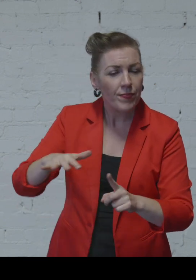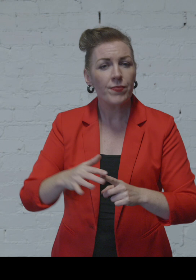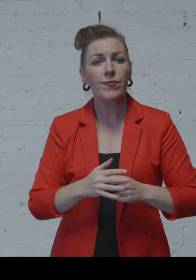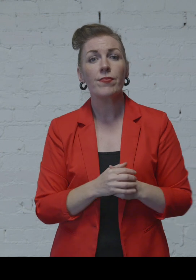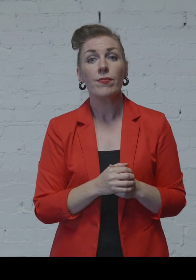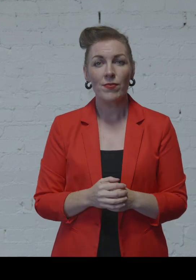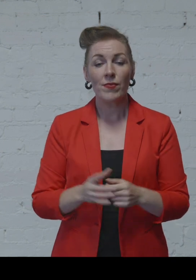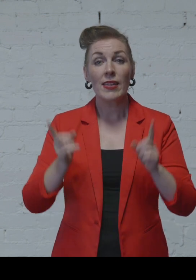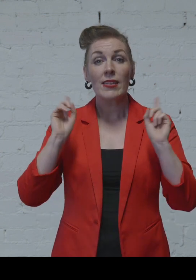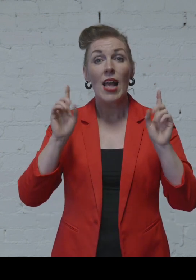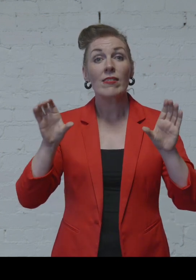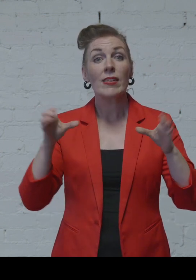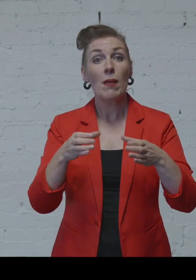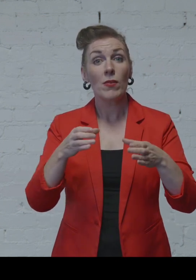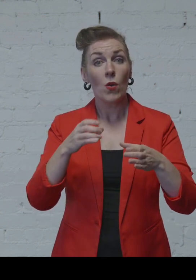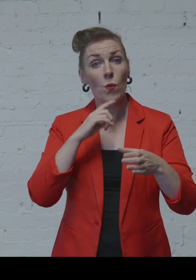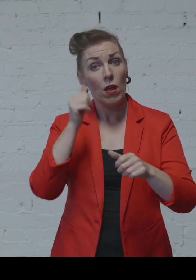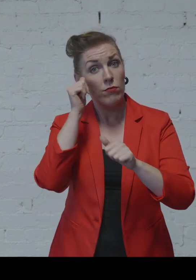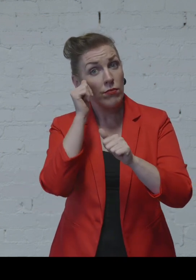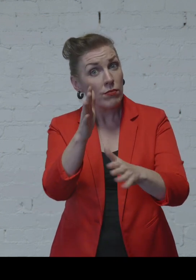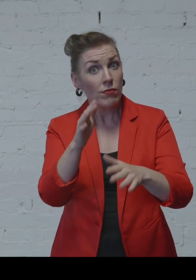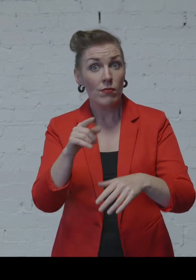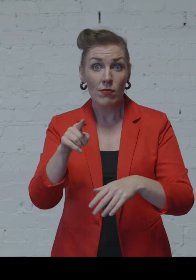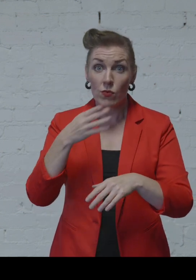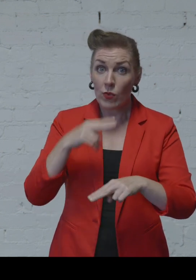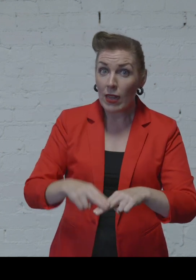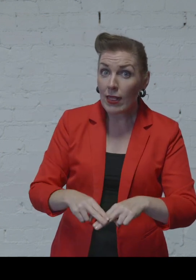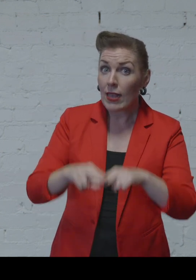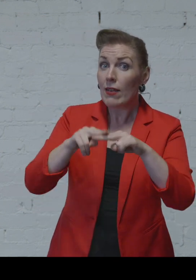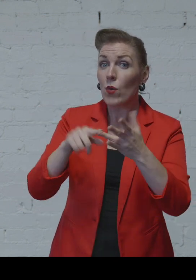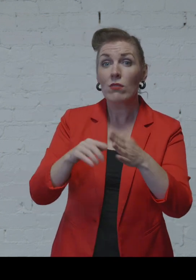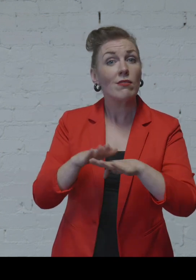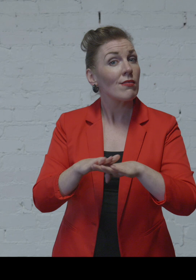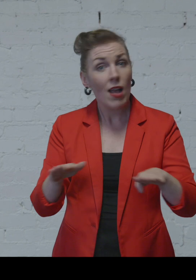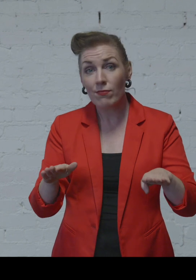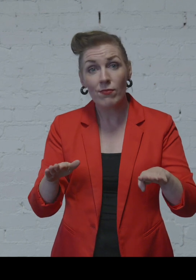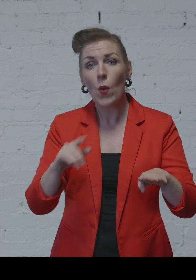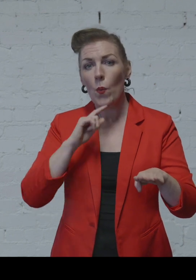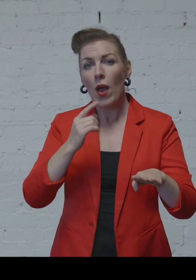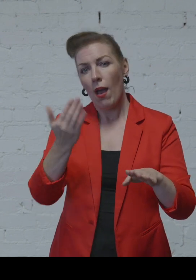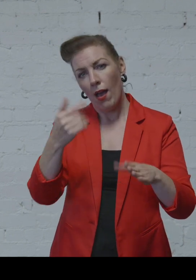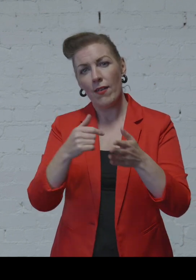use the lift, or they will direct you towards the stairs if the main lifts cannot be used.